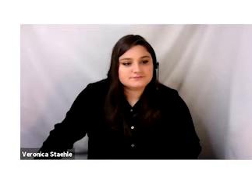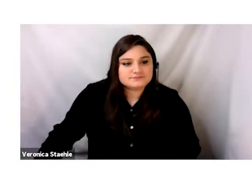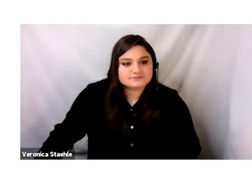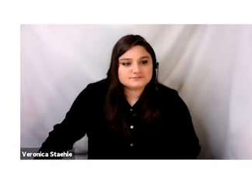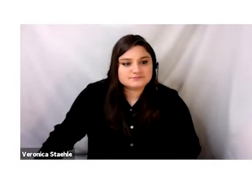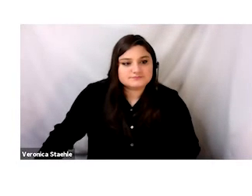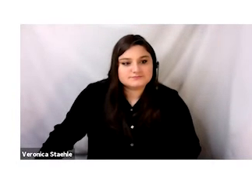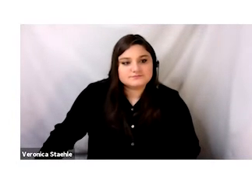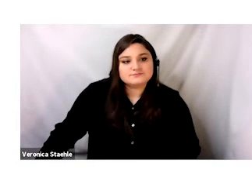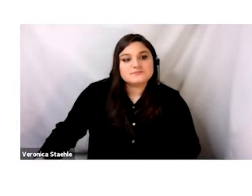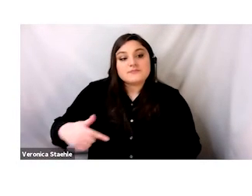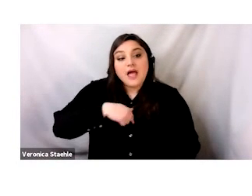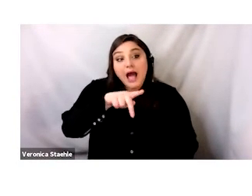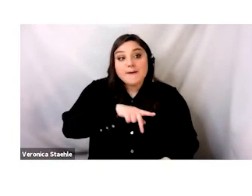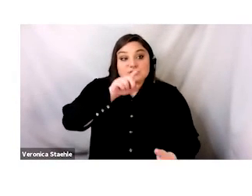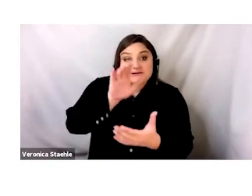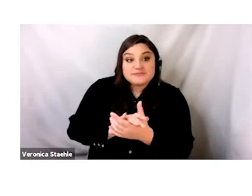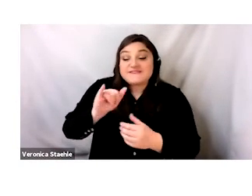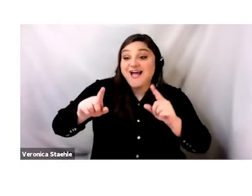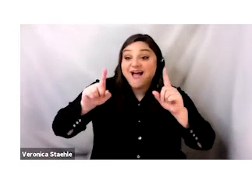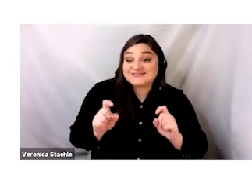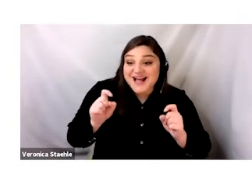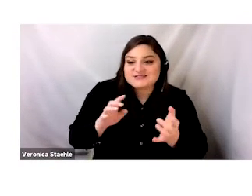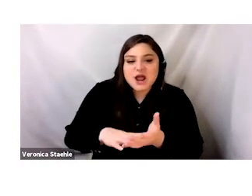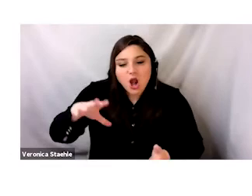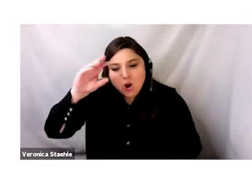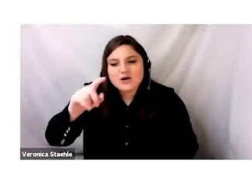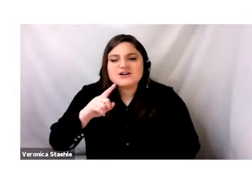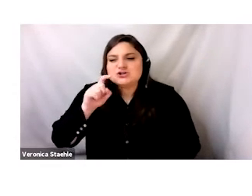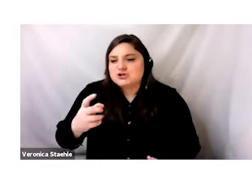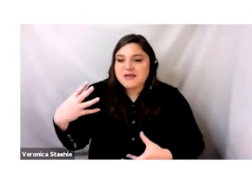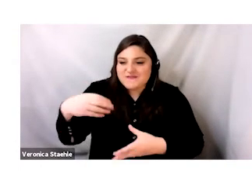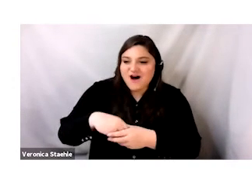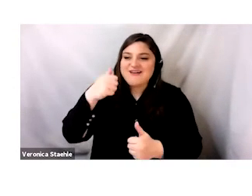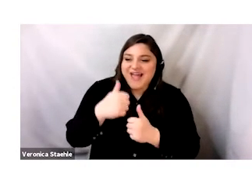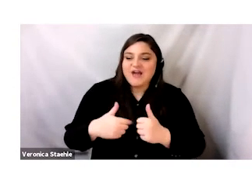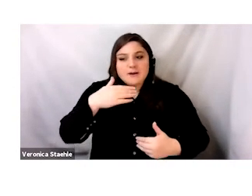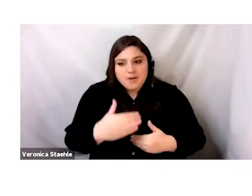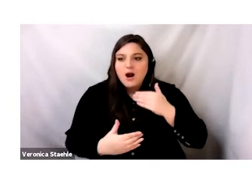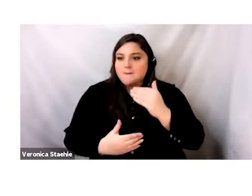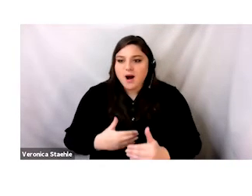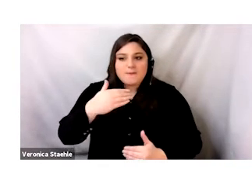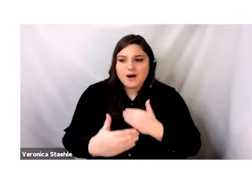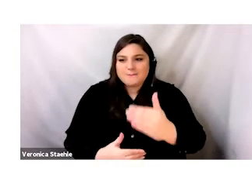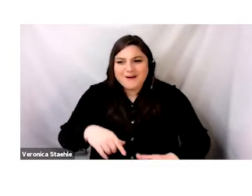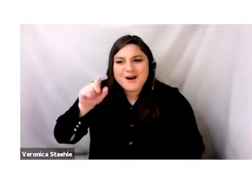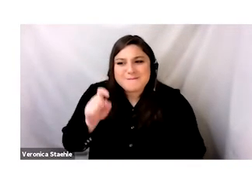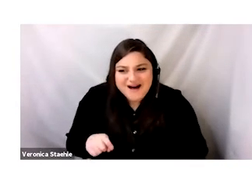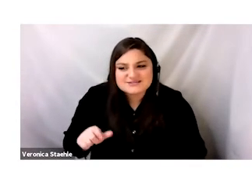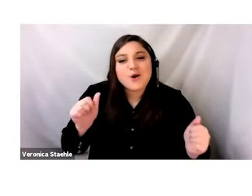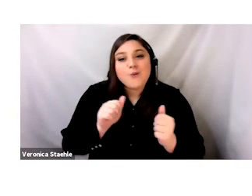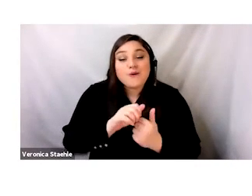that testing and learning is every step of the process, right? So when you are thinking about the research you're conducting